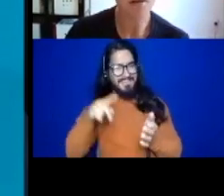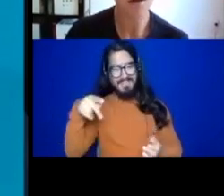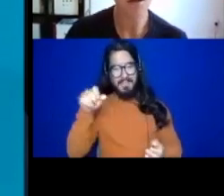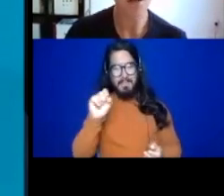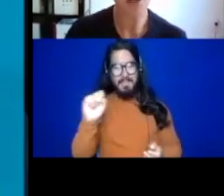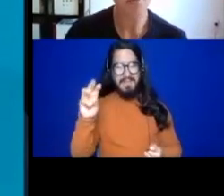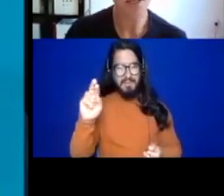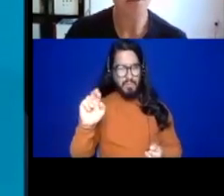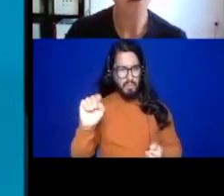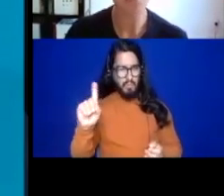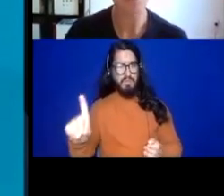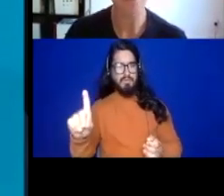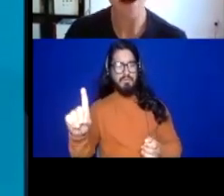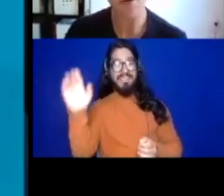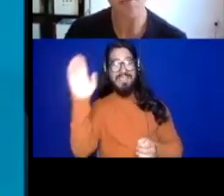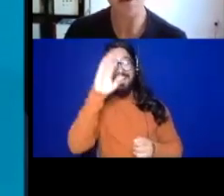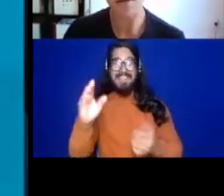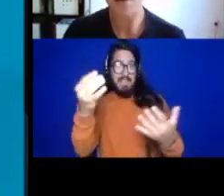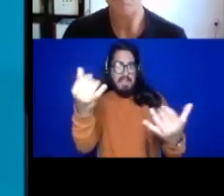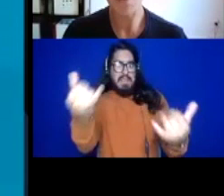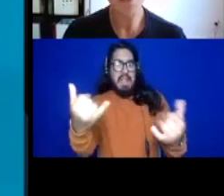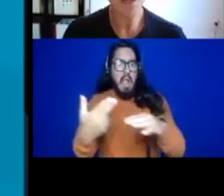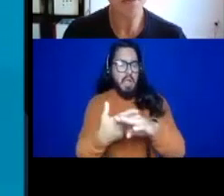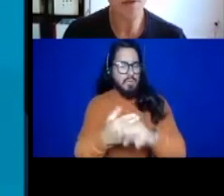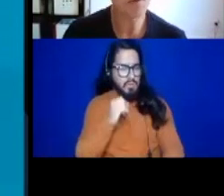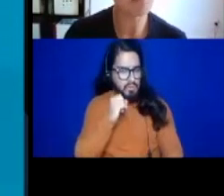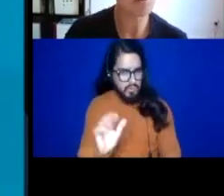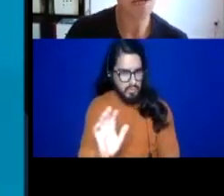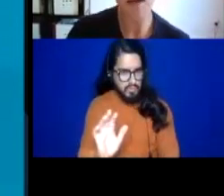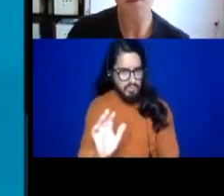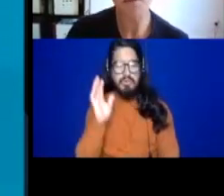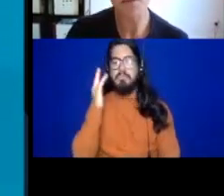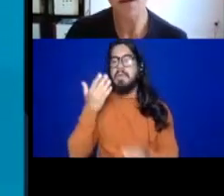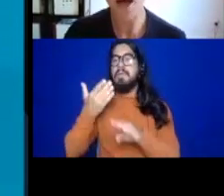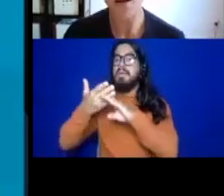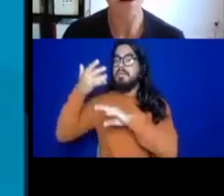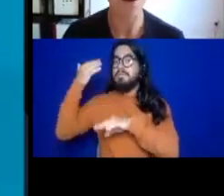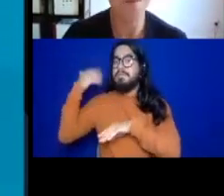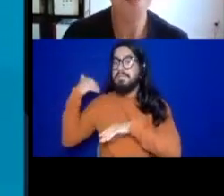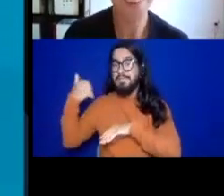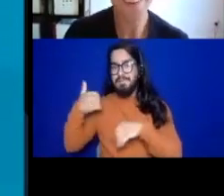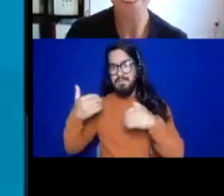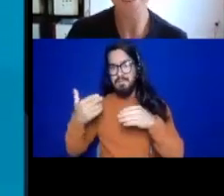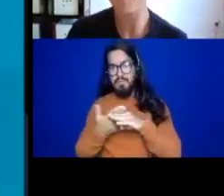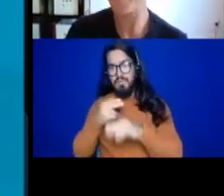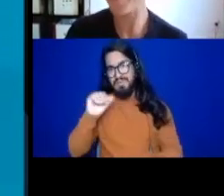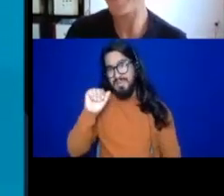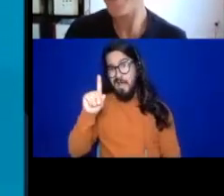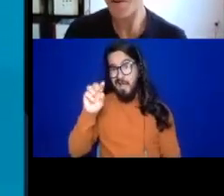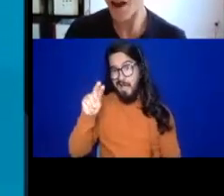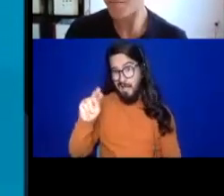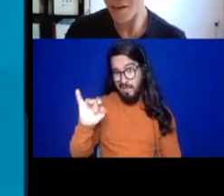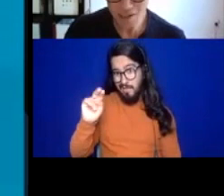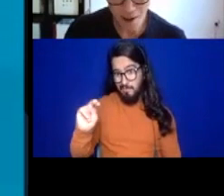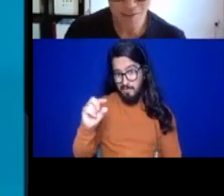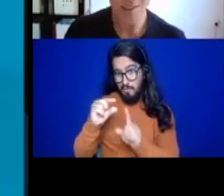to enter an actual password you're using now, but maybe like if you used to use admin a lot, you could type it in there.